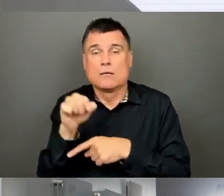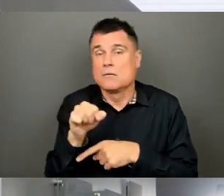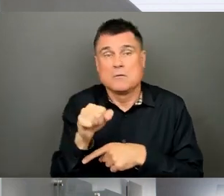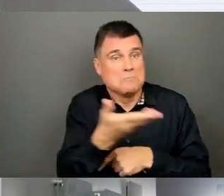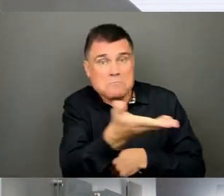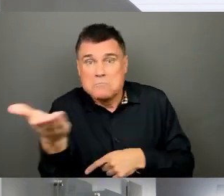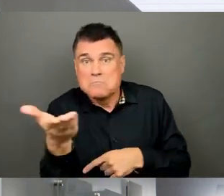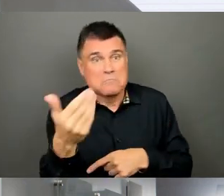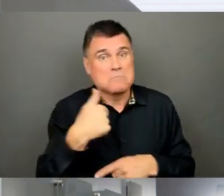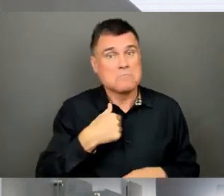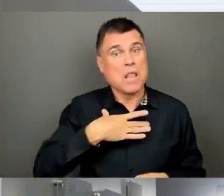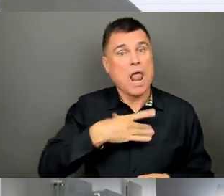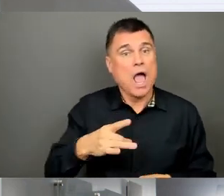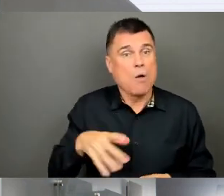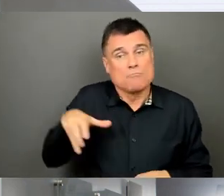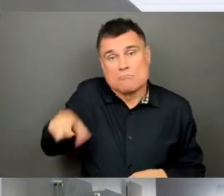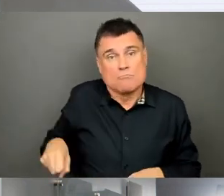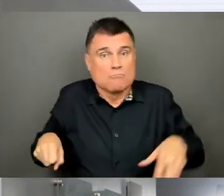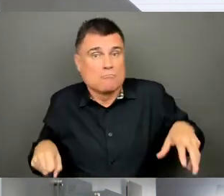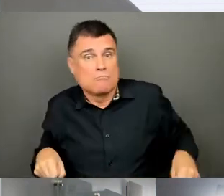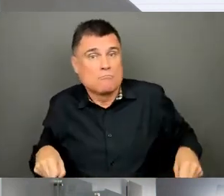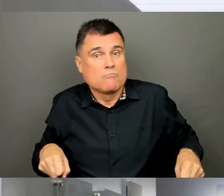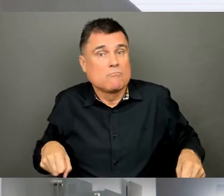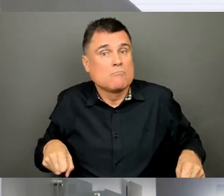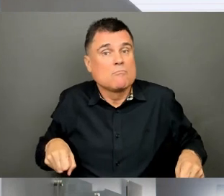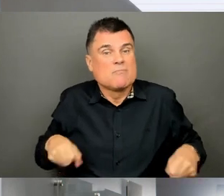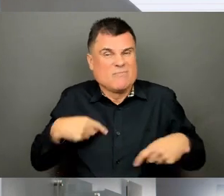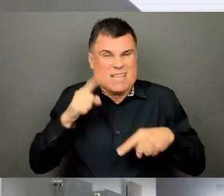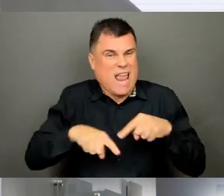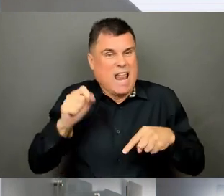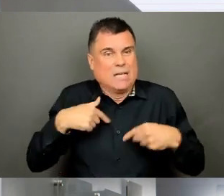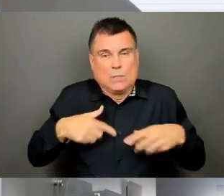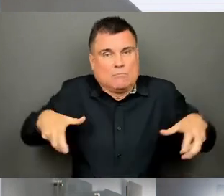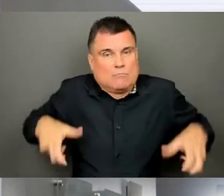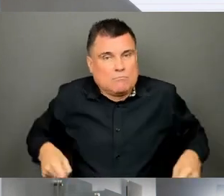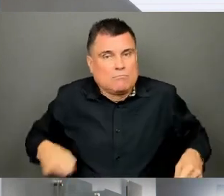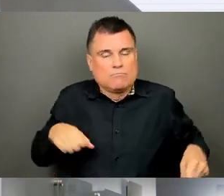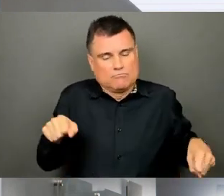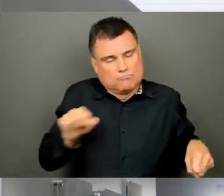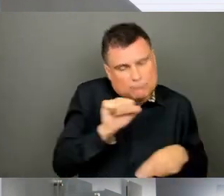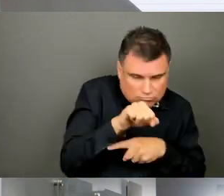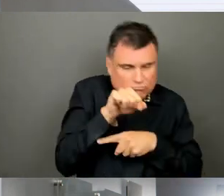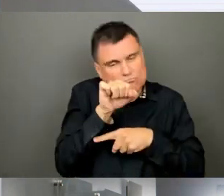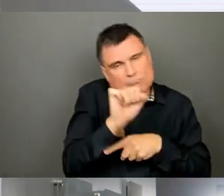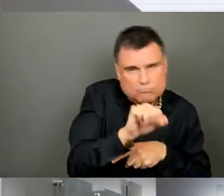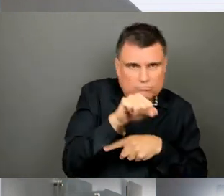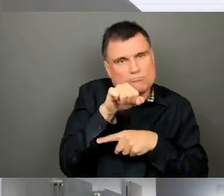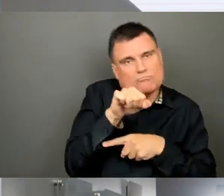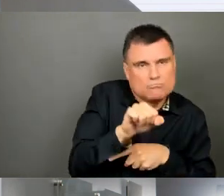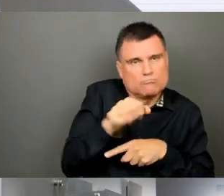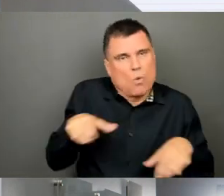forward, I like to brace against my chair instead of my legs, but you can brace against your legs,